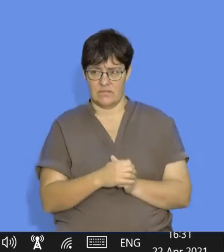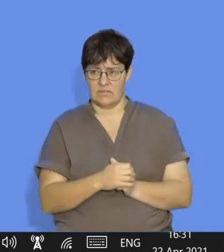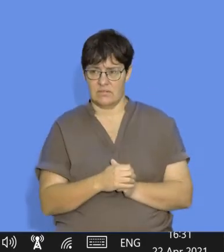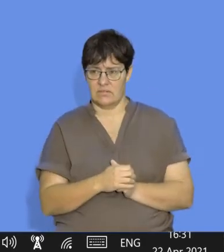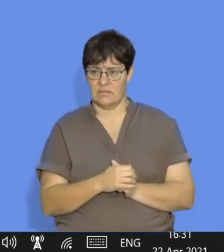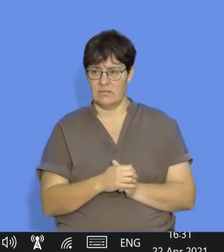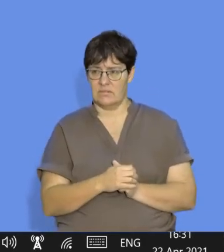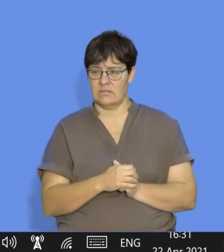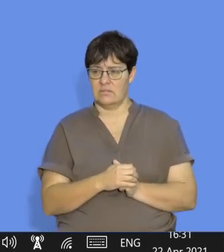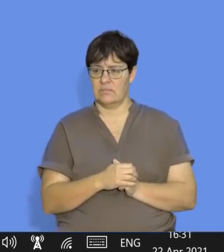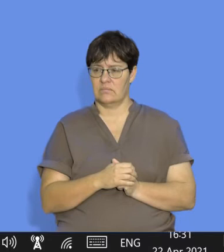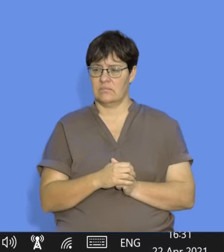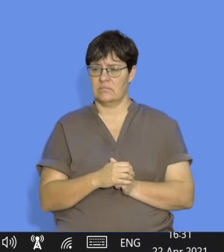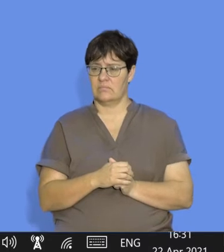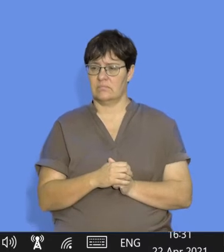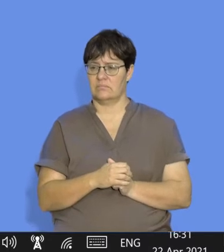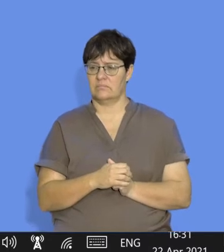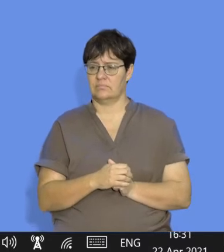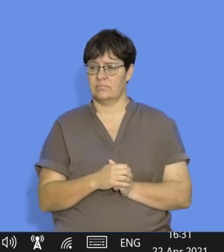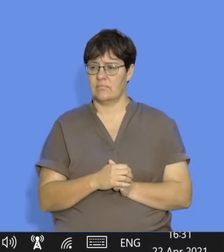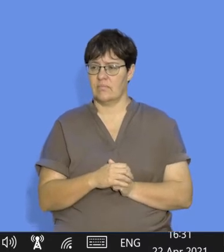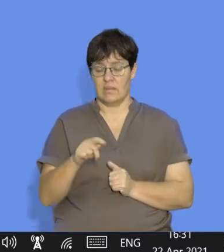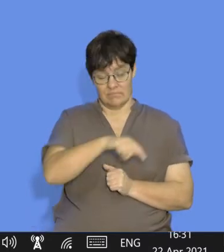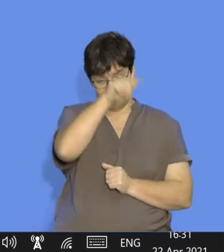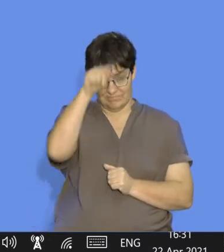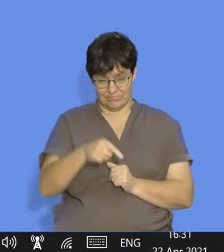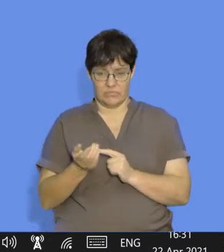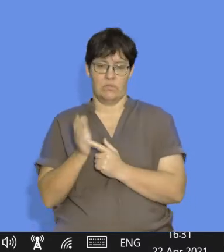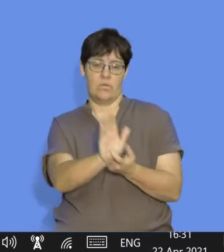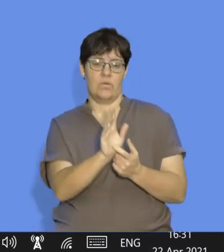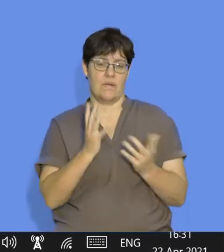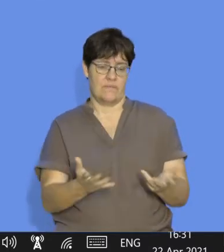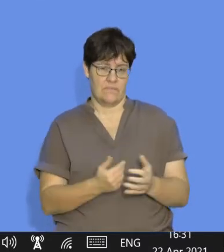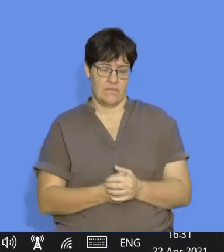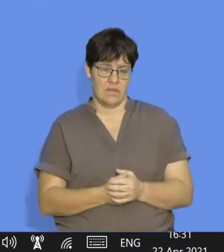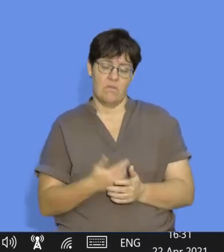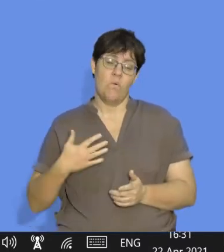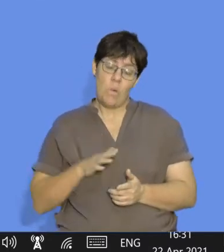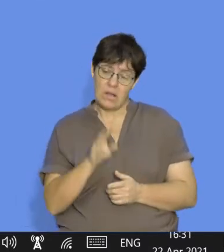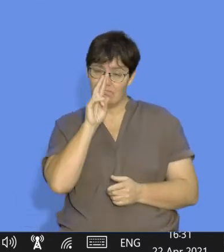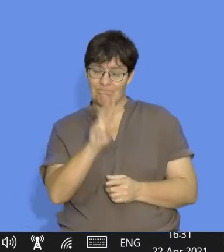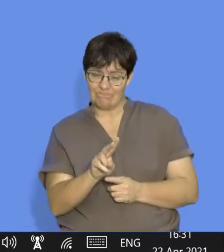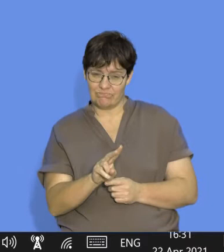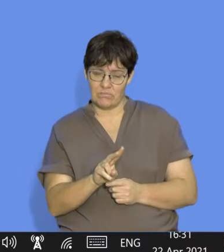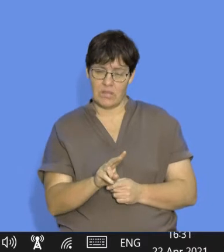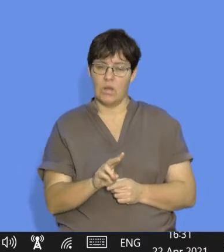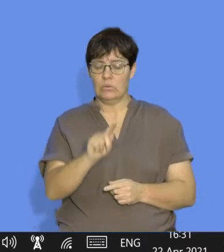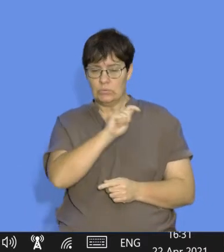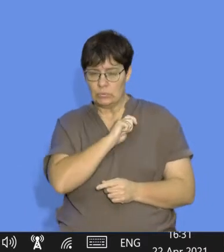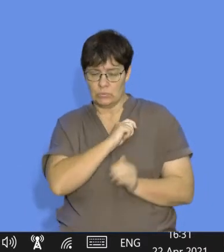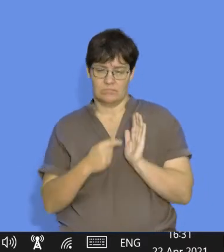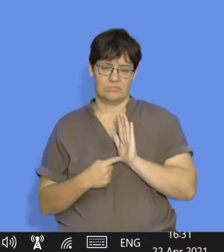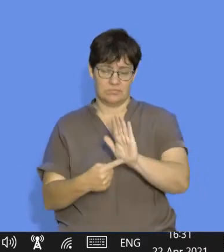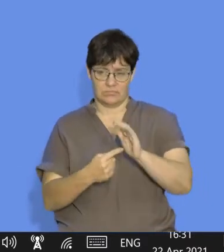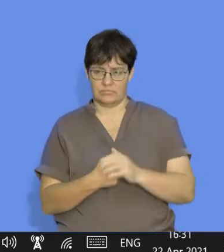is, right? So maybe let me just take this away, and this is how the graph will look if you wanted to look at the